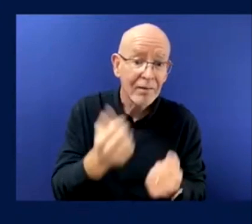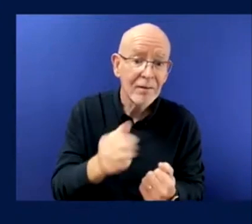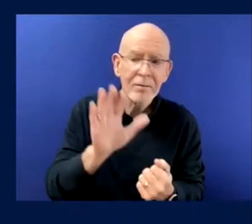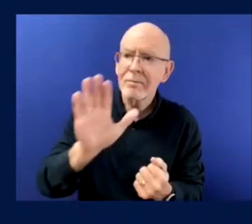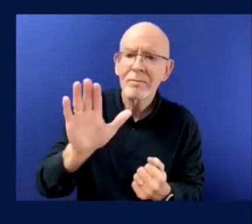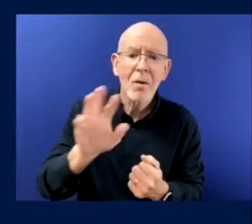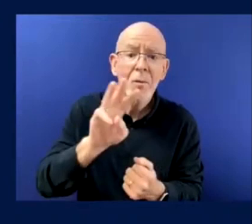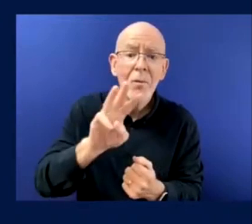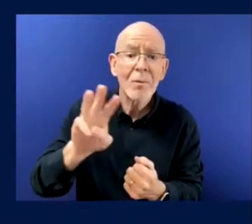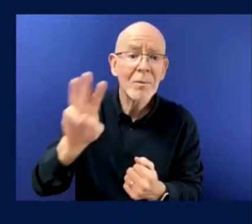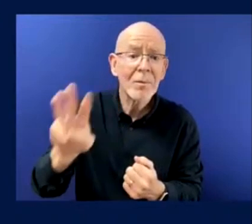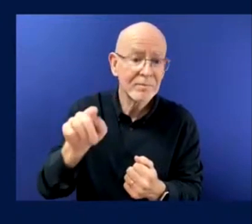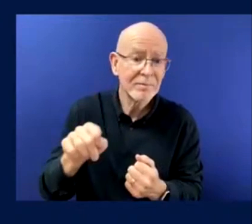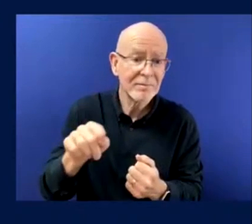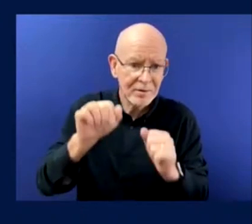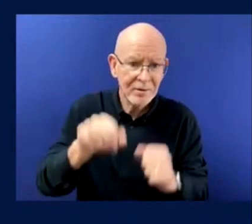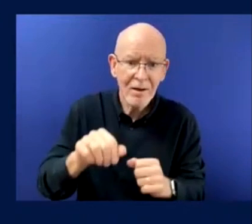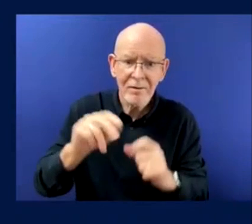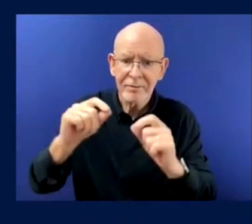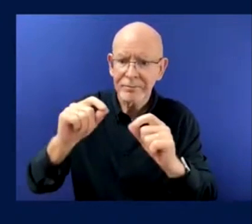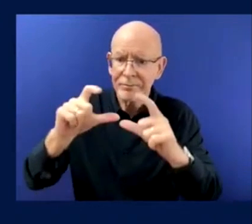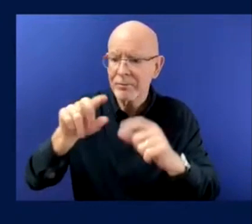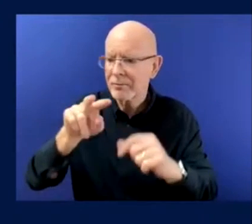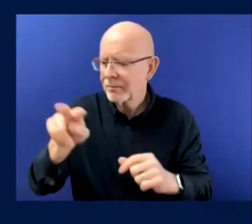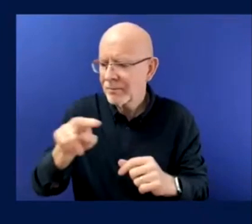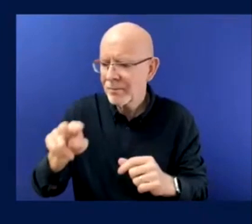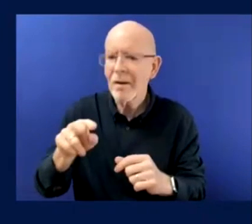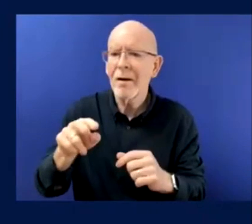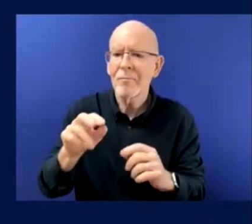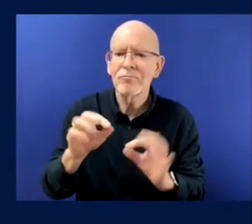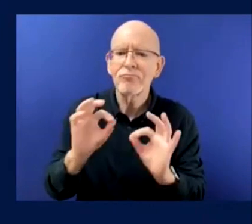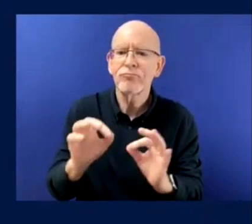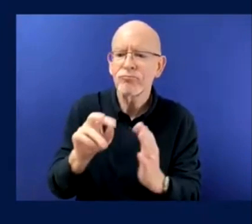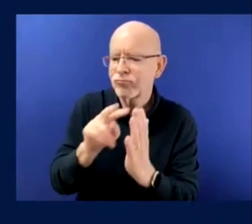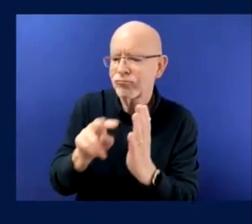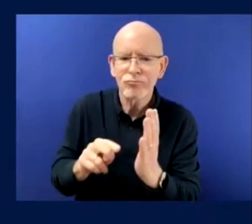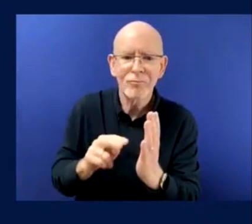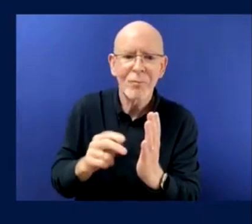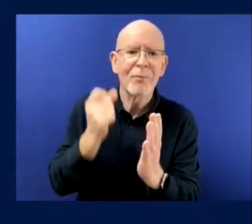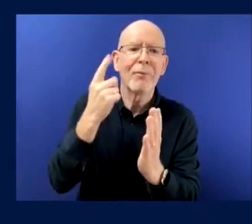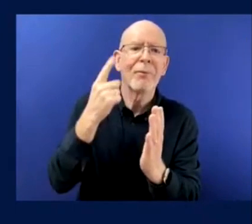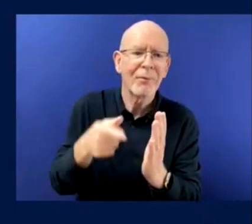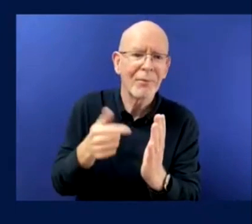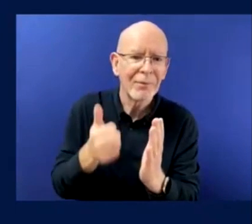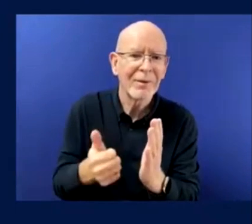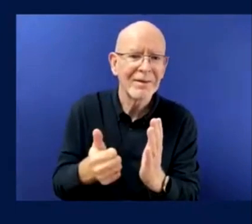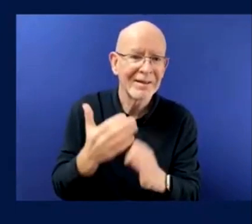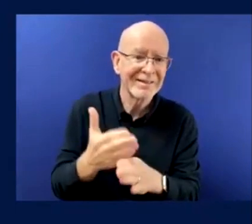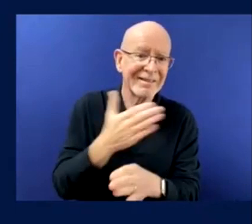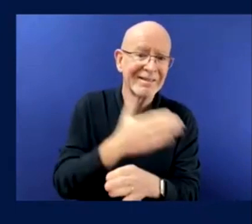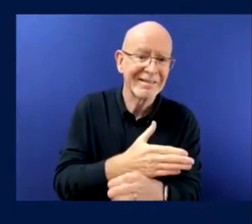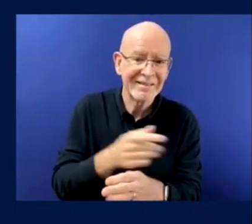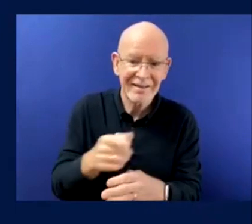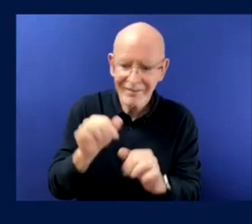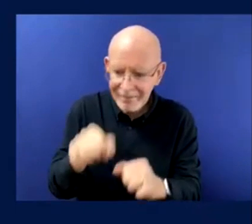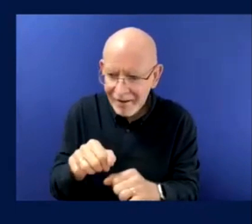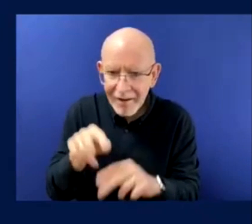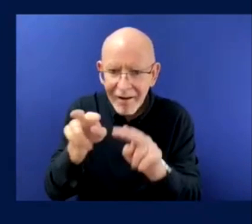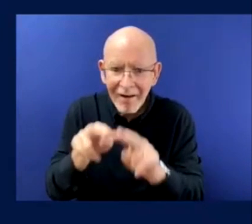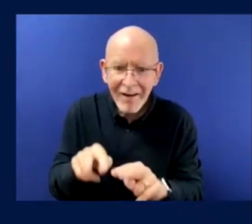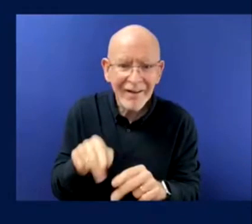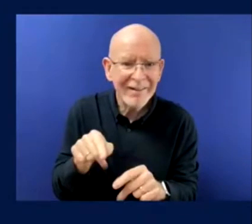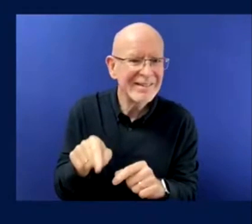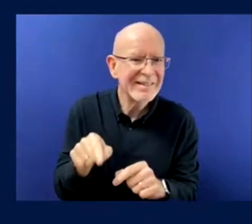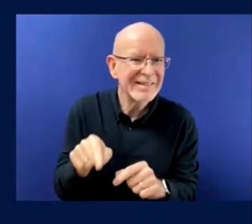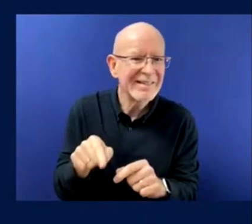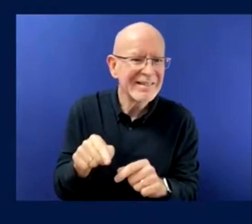Dundalk supporter, and he's going to tell us a little bit about his experiences attending home and away games over the last 10 years and the kind of barriers